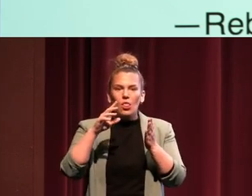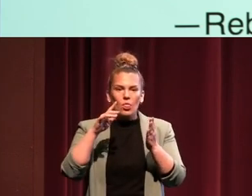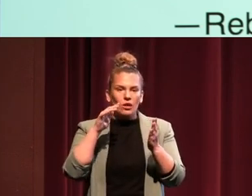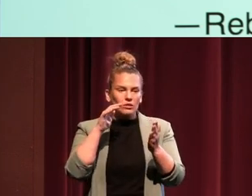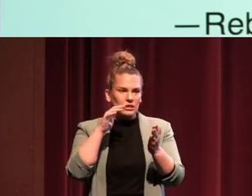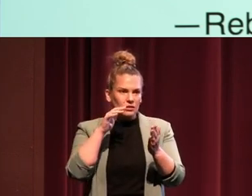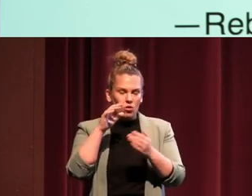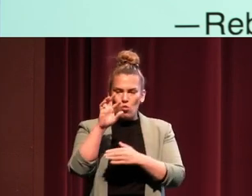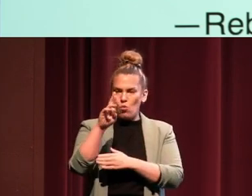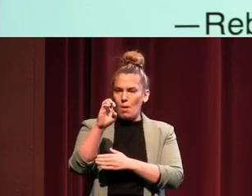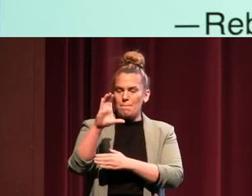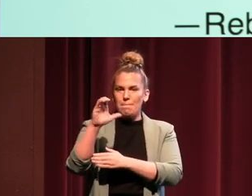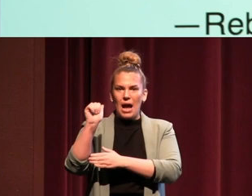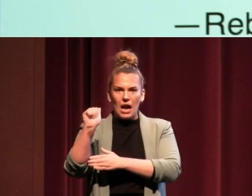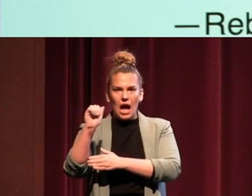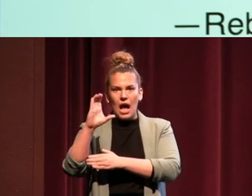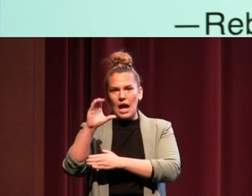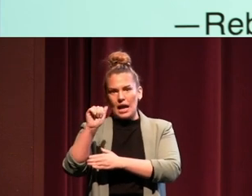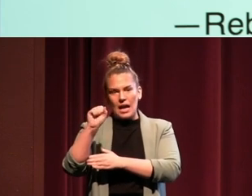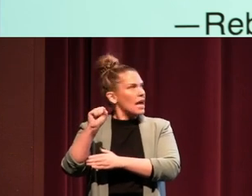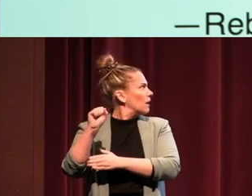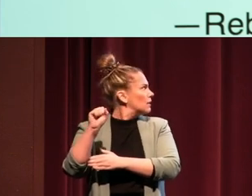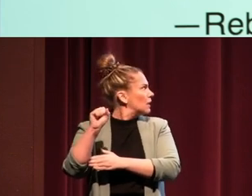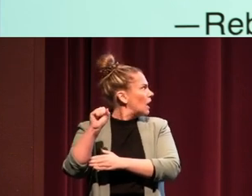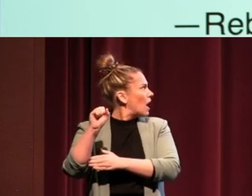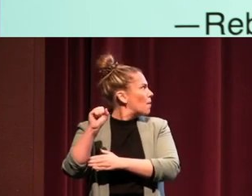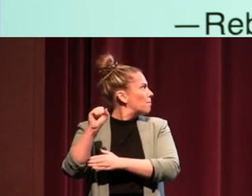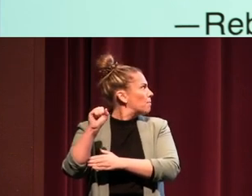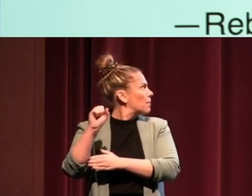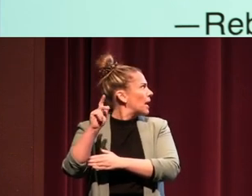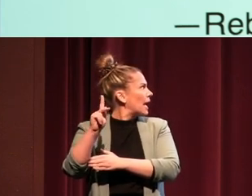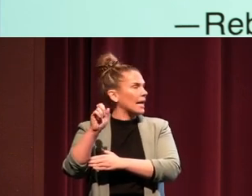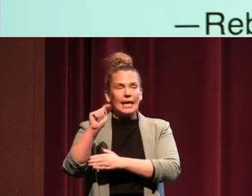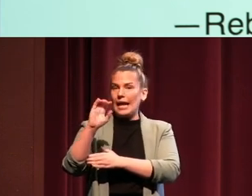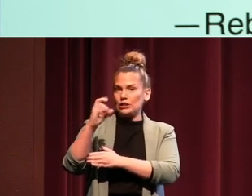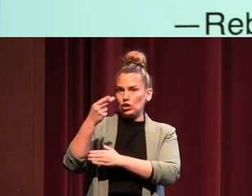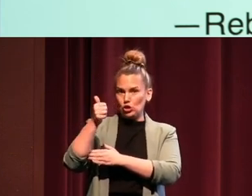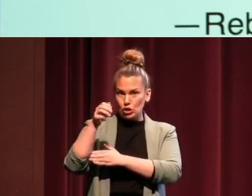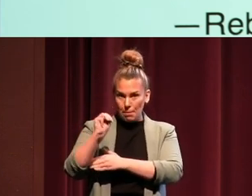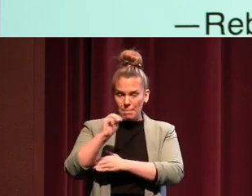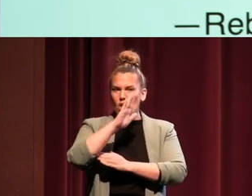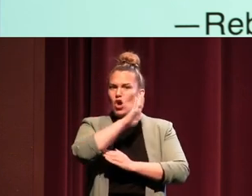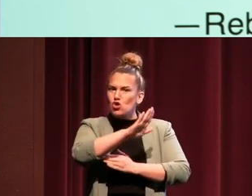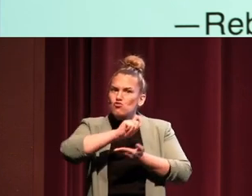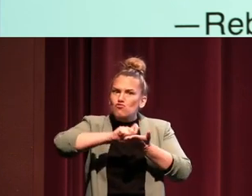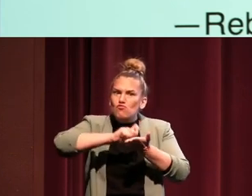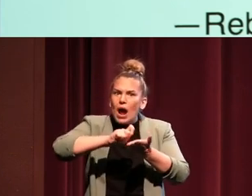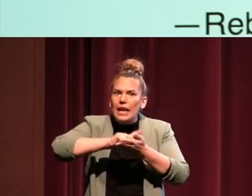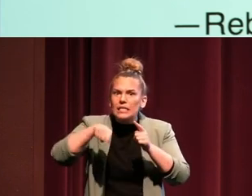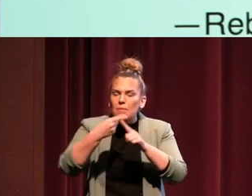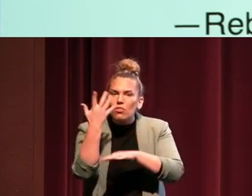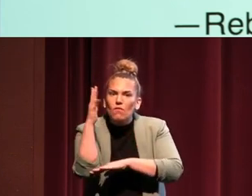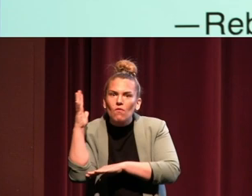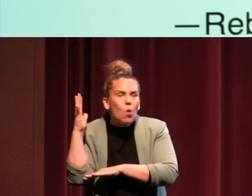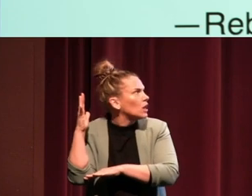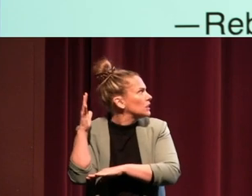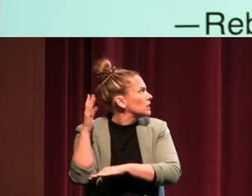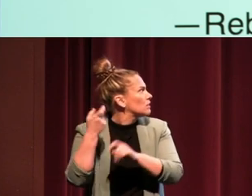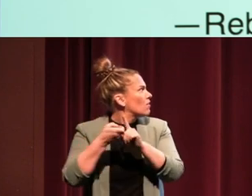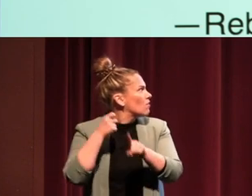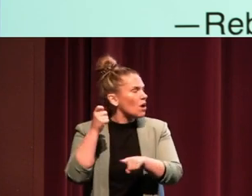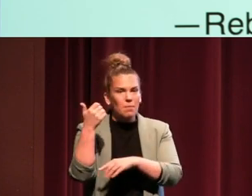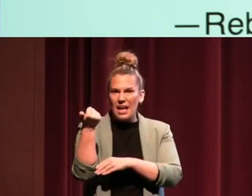Rebecca Ketchum, who was writing in 1853 in the Grand Ronde Valley. Her diaries are wonderful. She